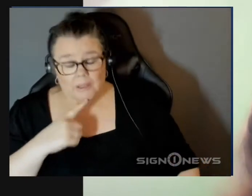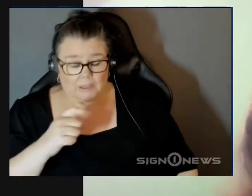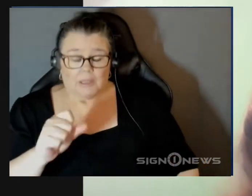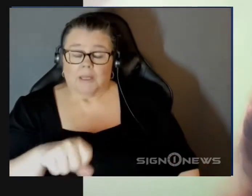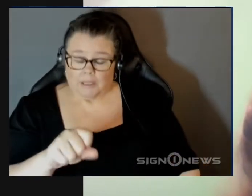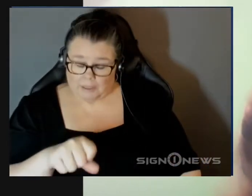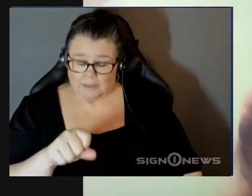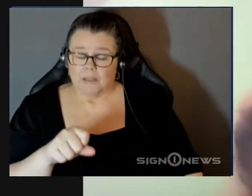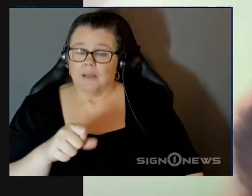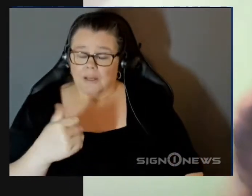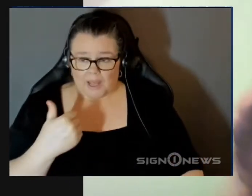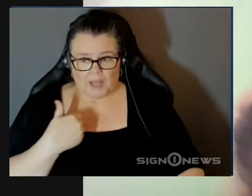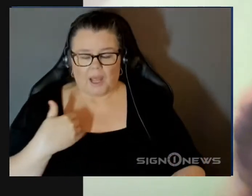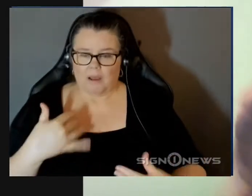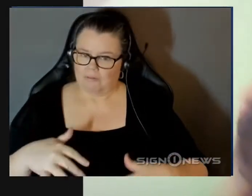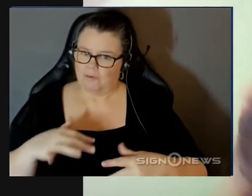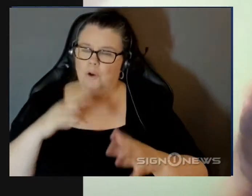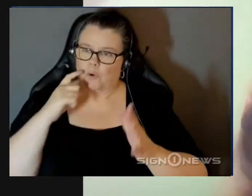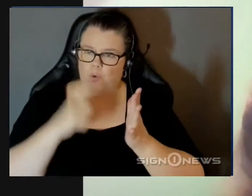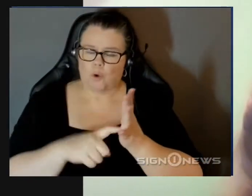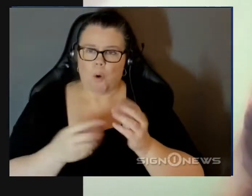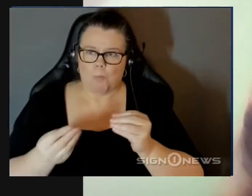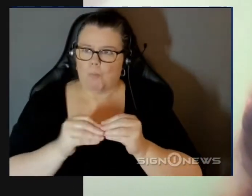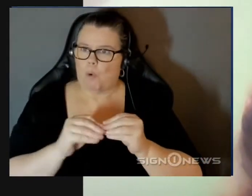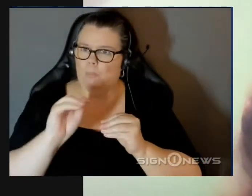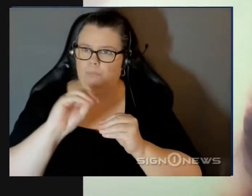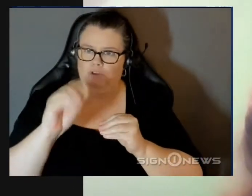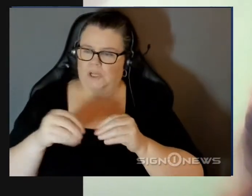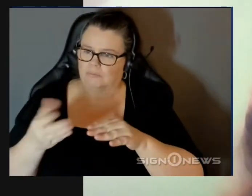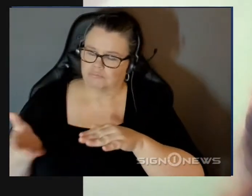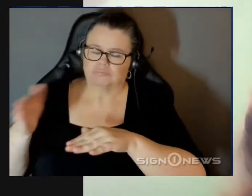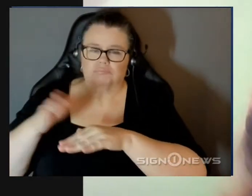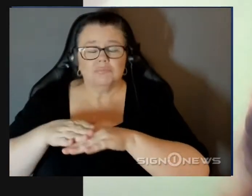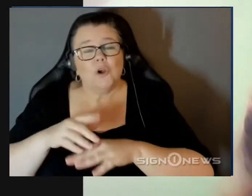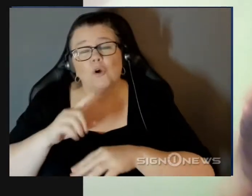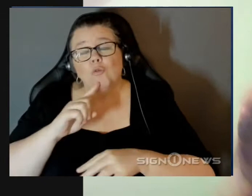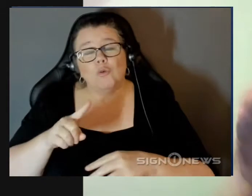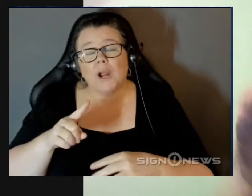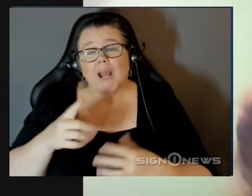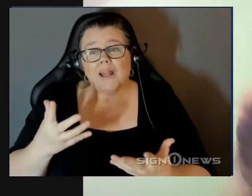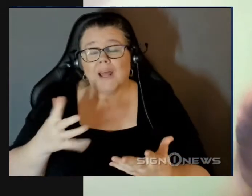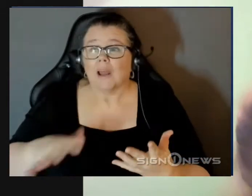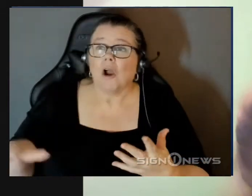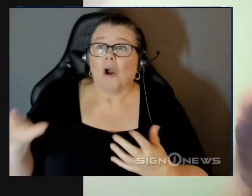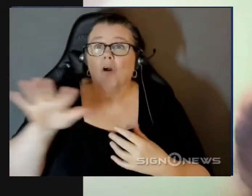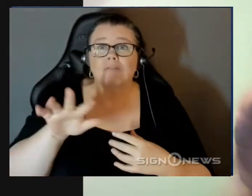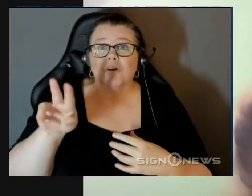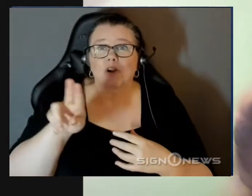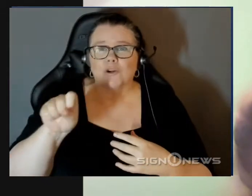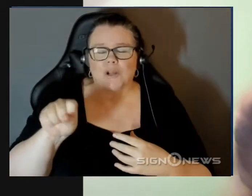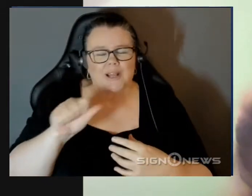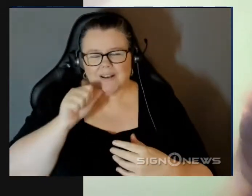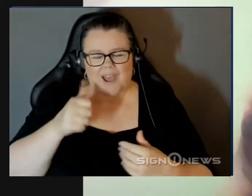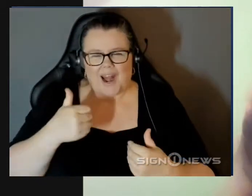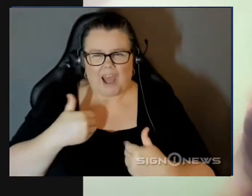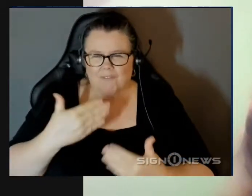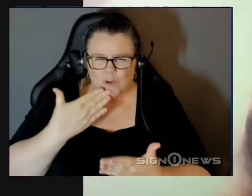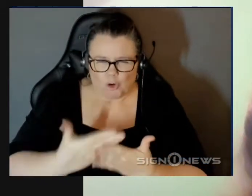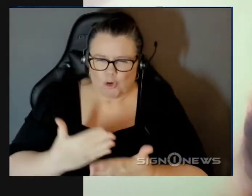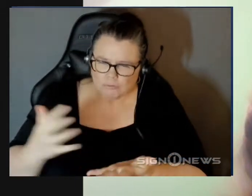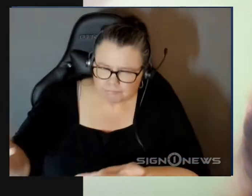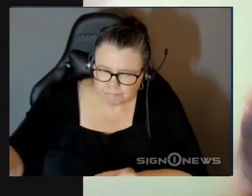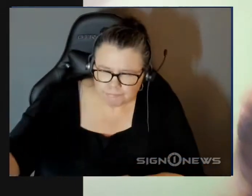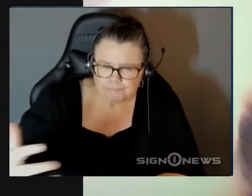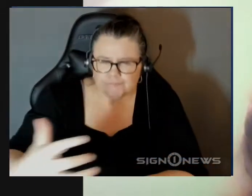been a dramatic increase in guardianships. The first thing is that we don't have great guardianship data nationally, and in part because it's